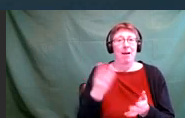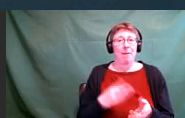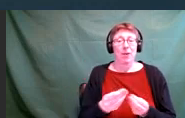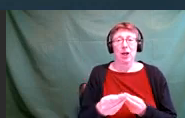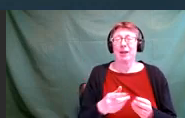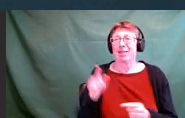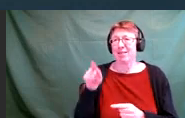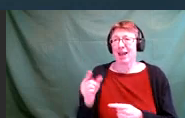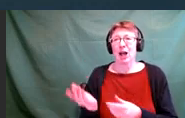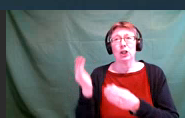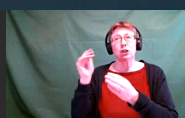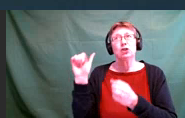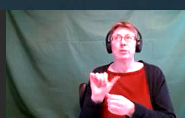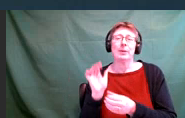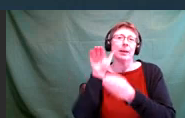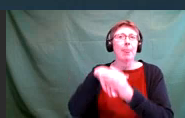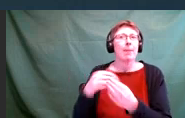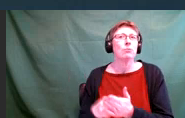price.